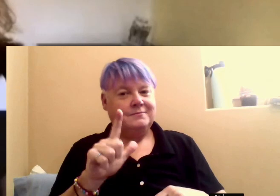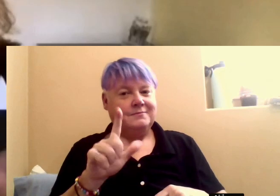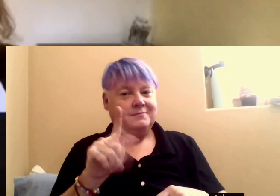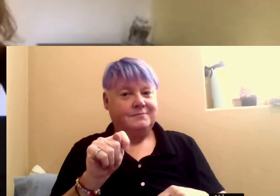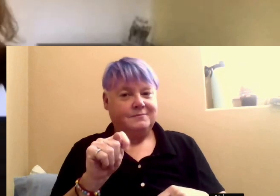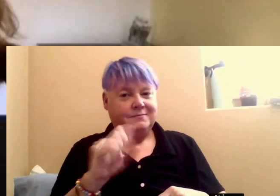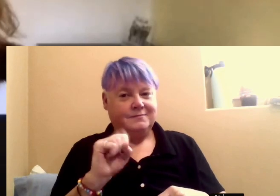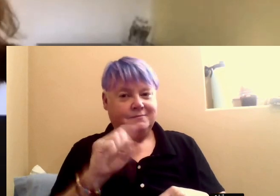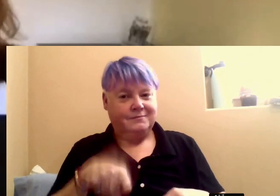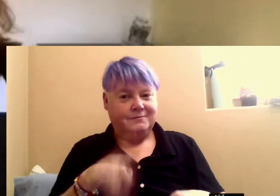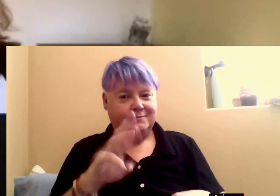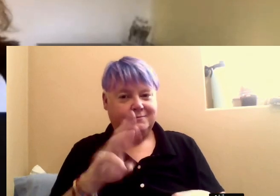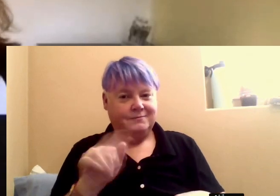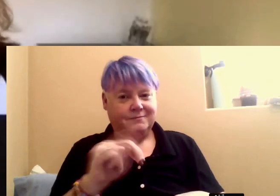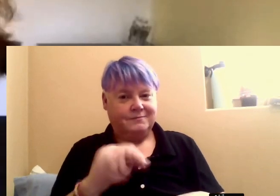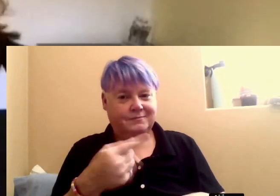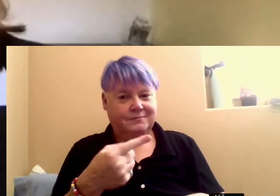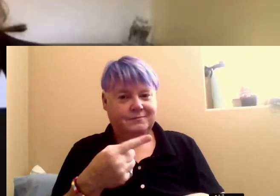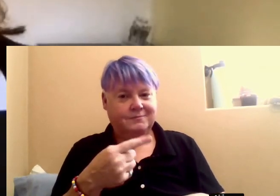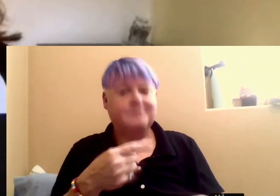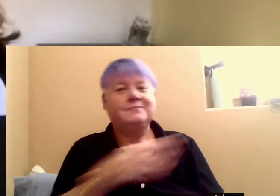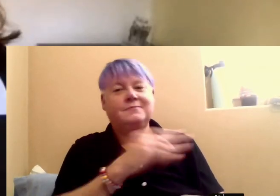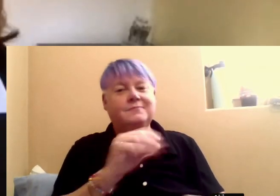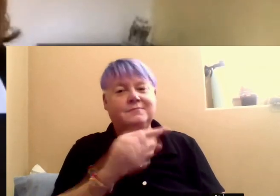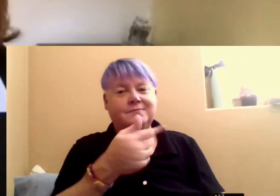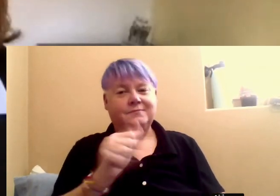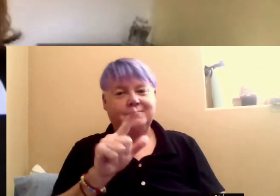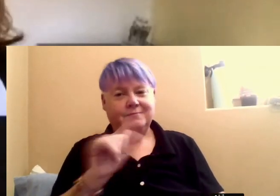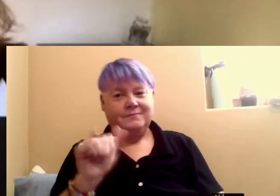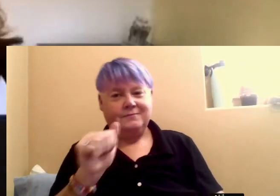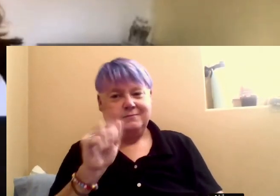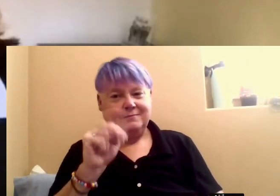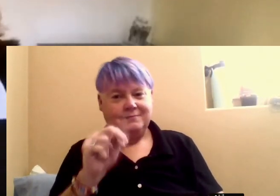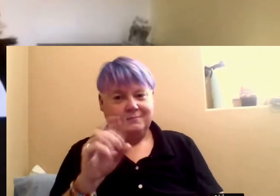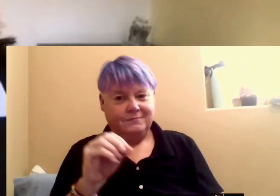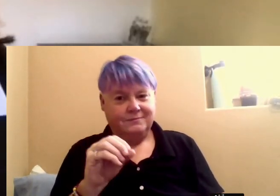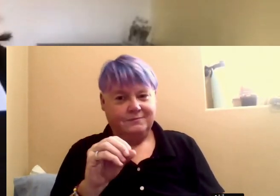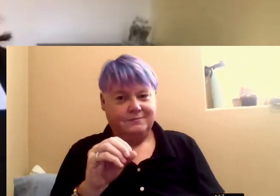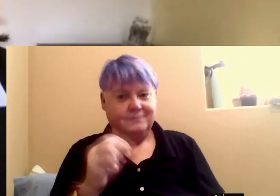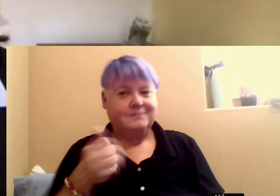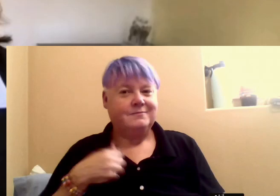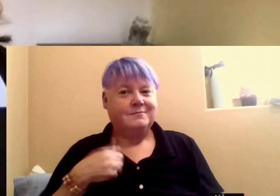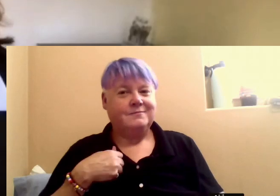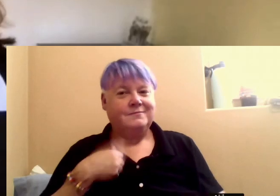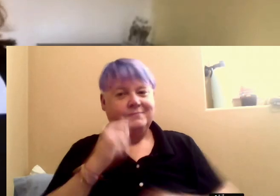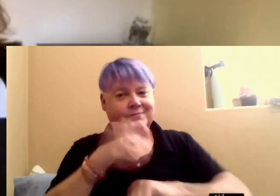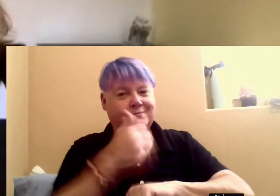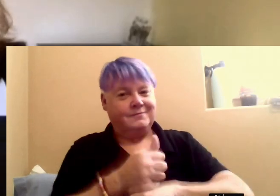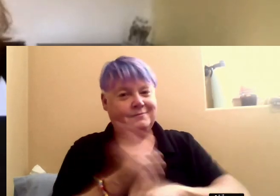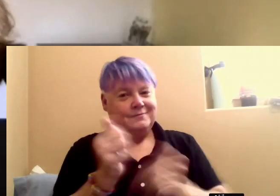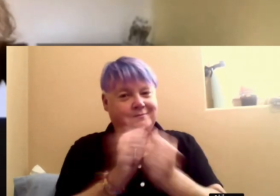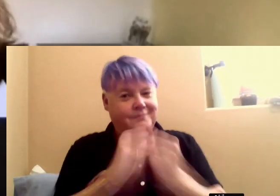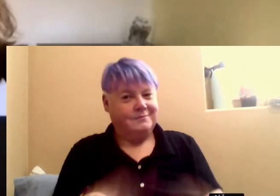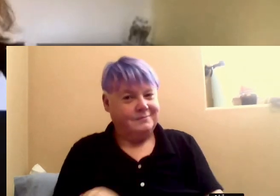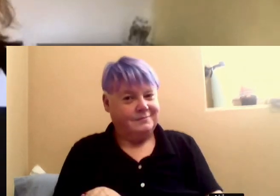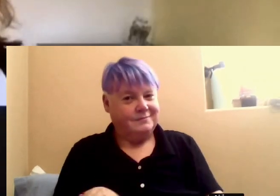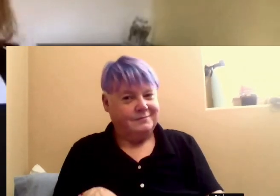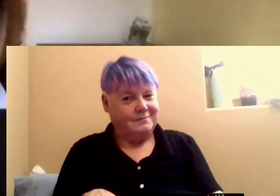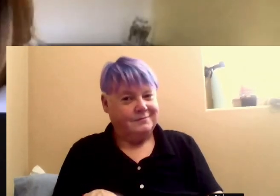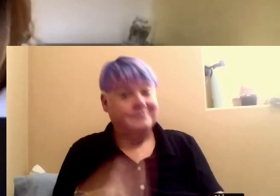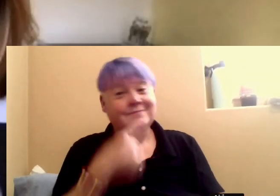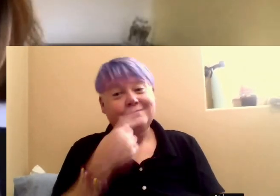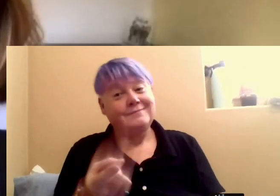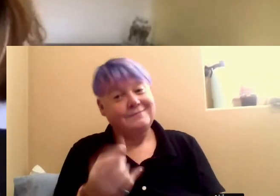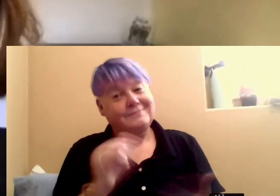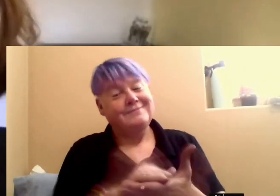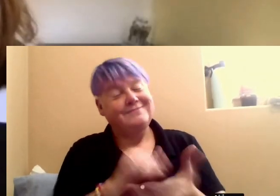and Galliano. And, so it's a Canadian setting without overtly saying